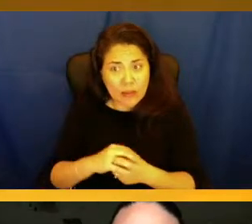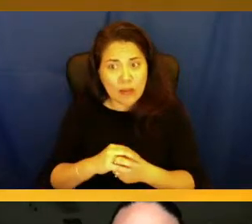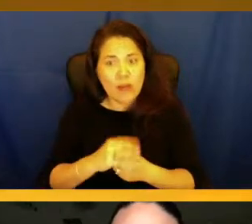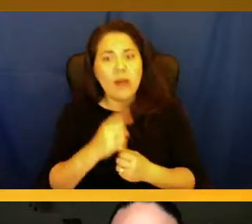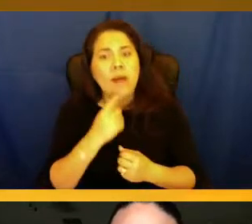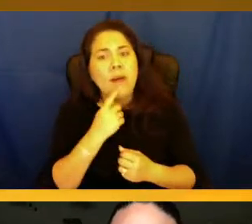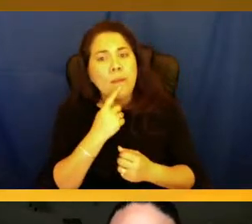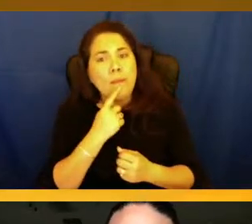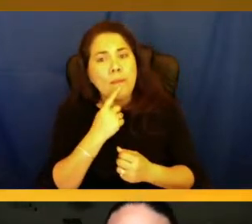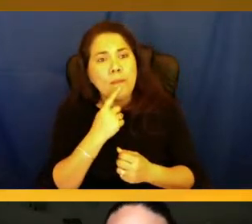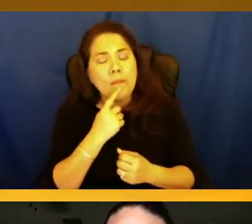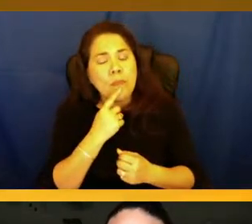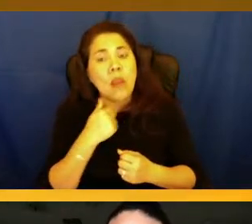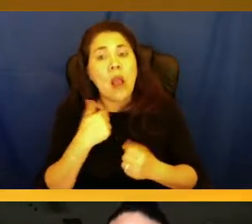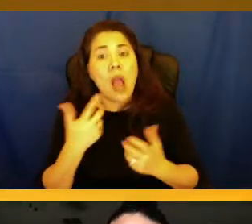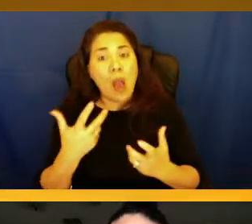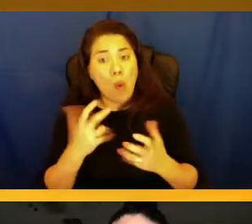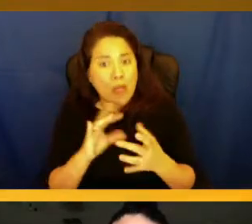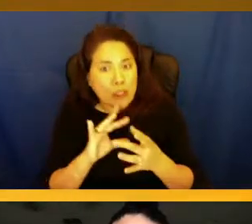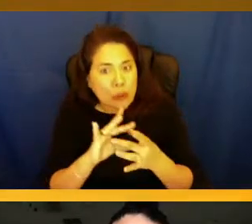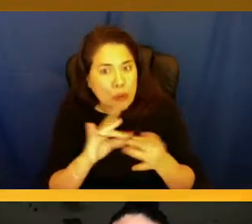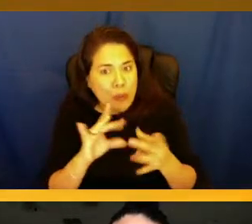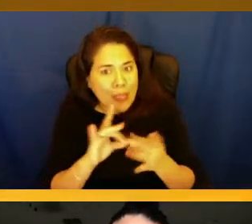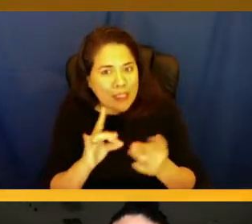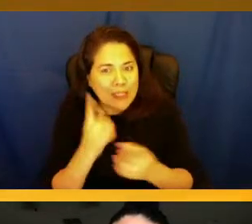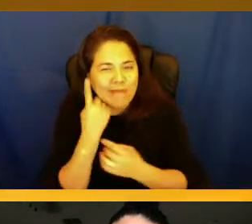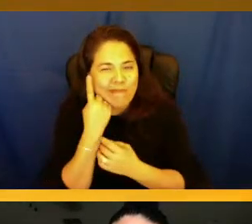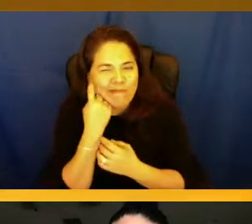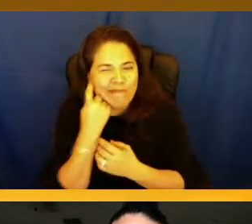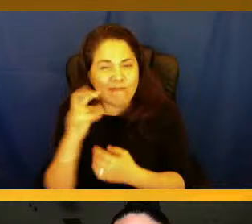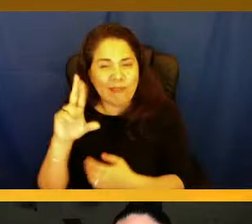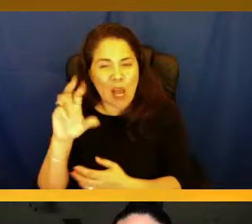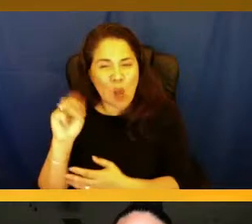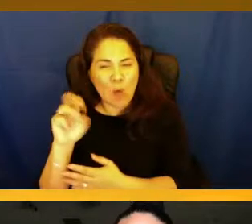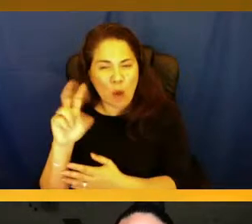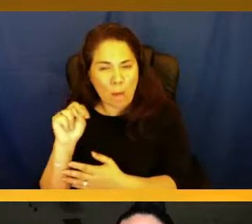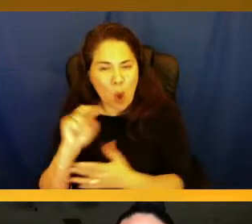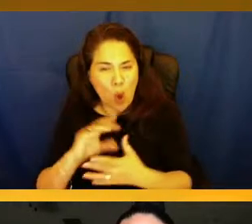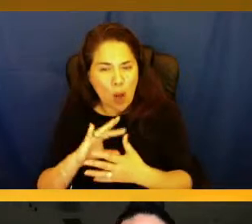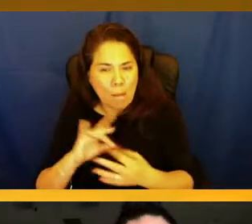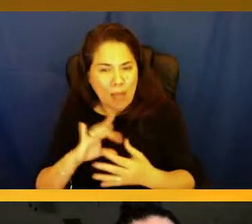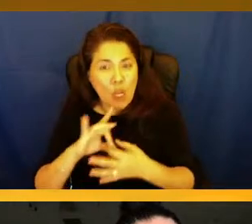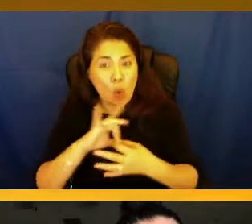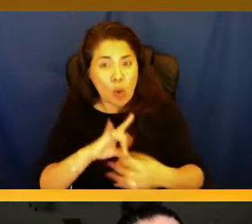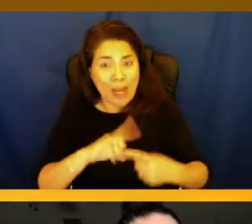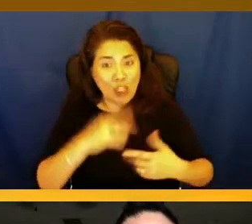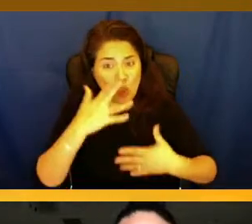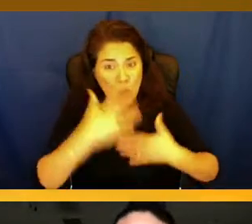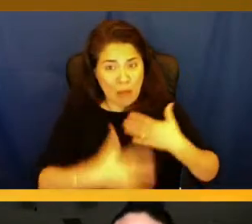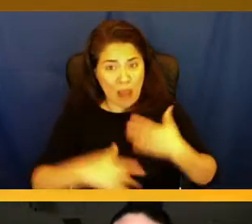Well, I just wanted to comment on what Ramon was saying before regarding the blood quantum.